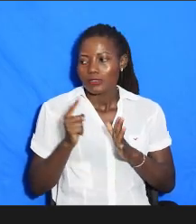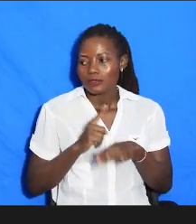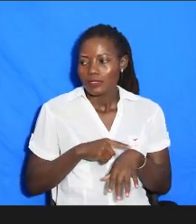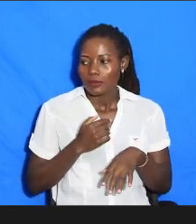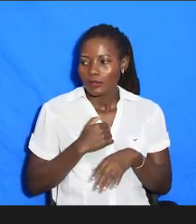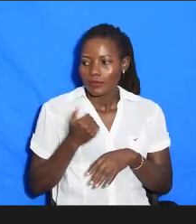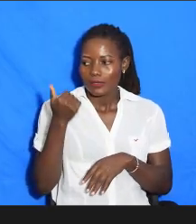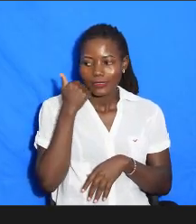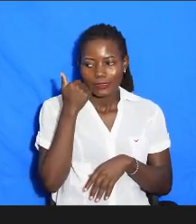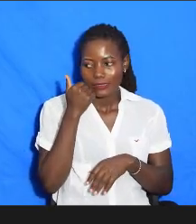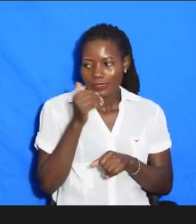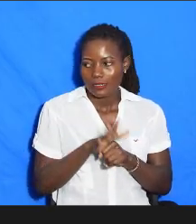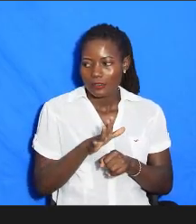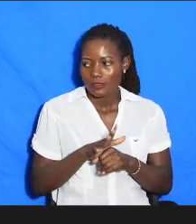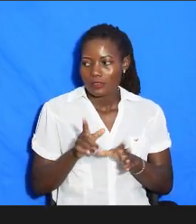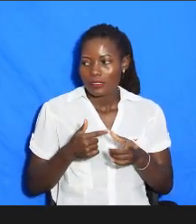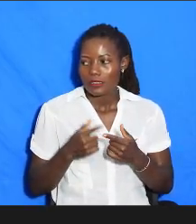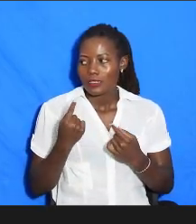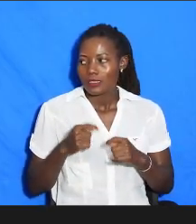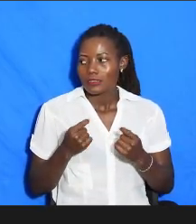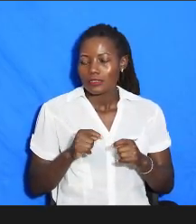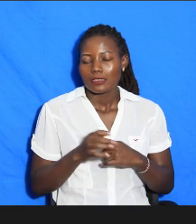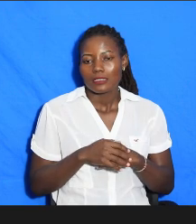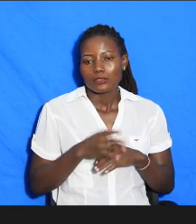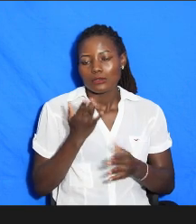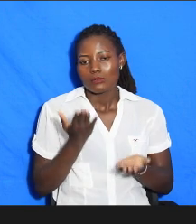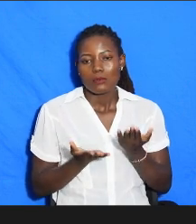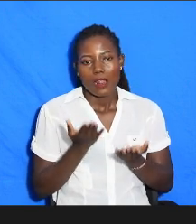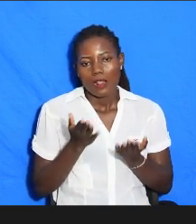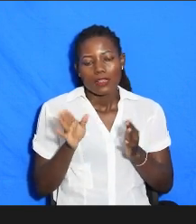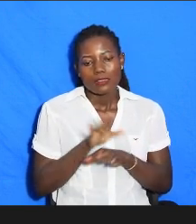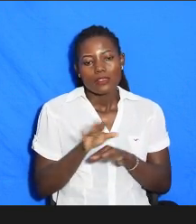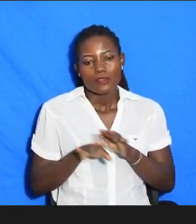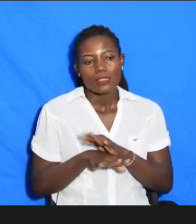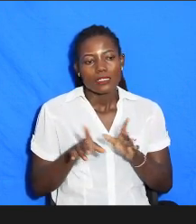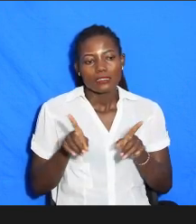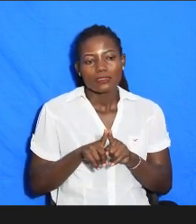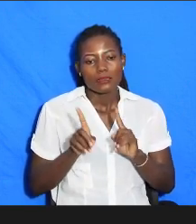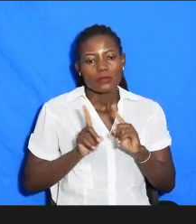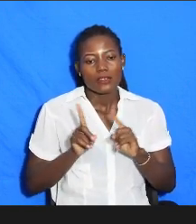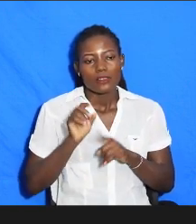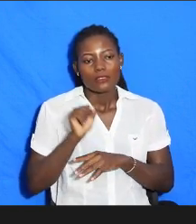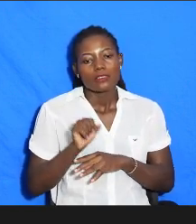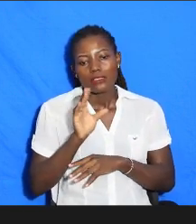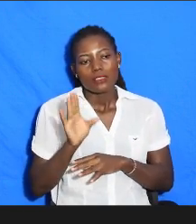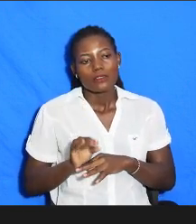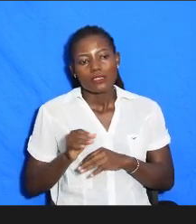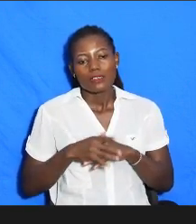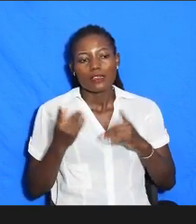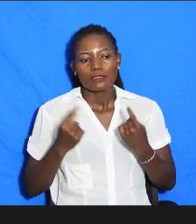sick. Then tried to, balance everything and travel to South Africa, try to look for races